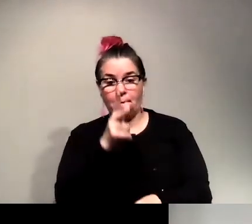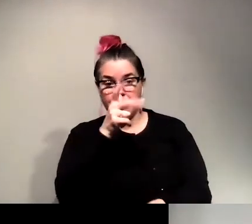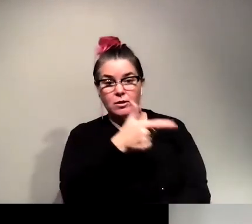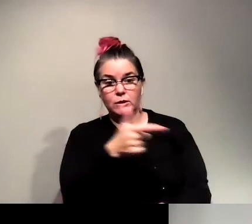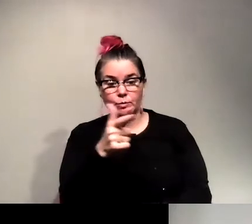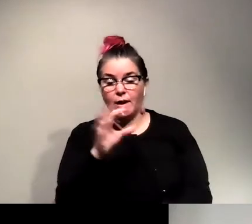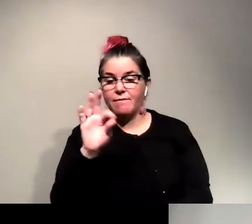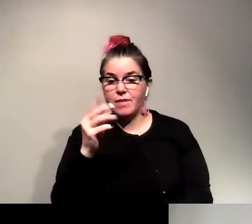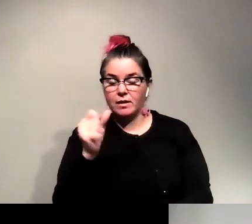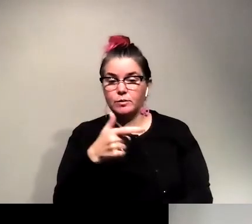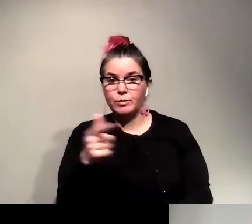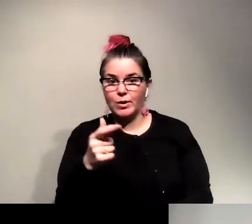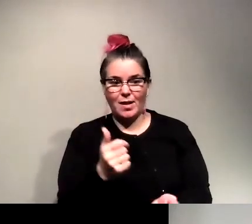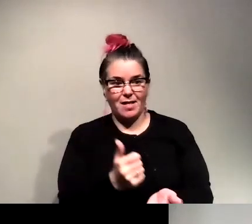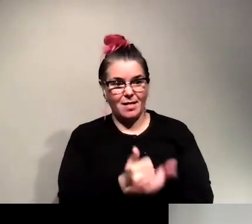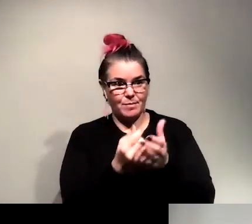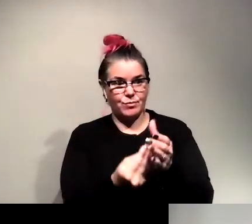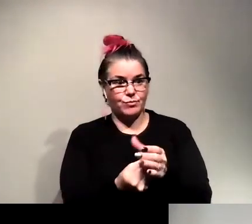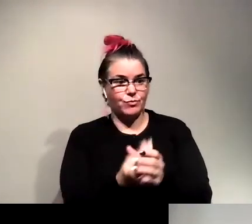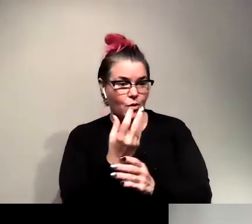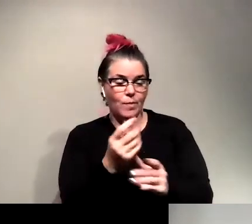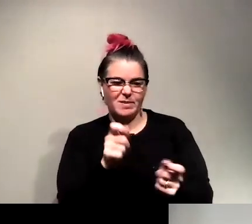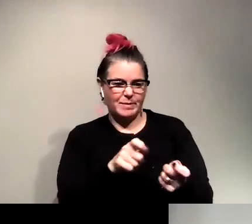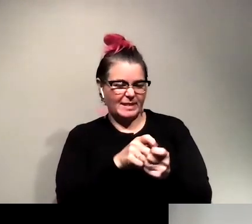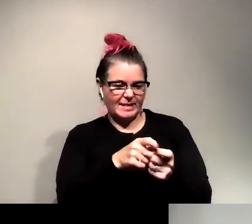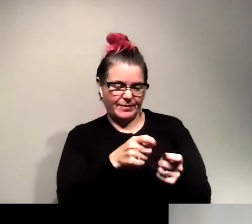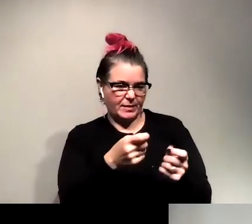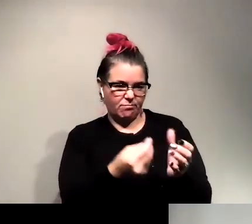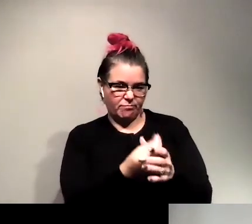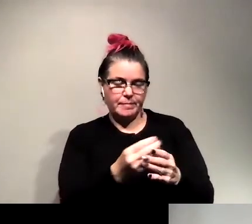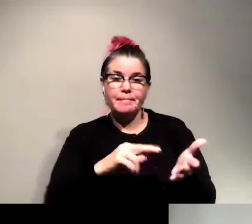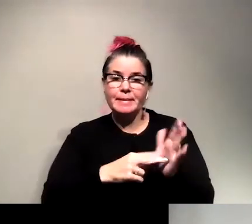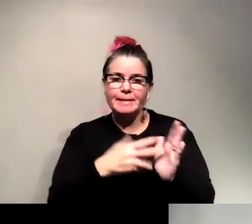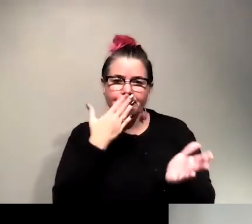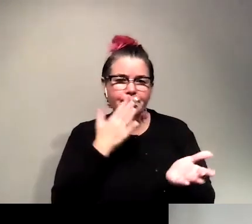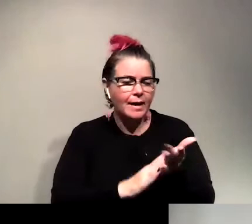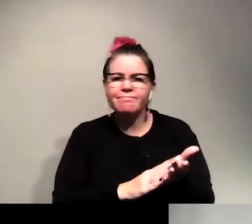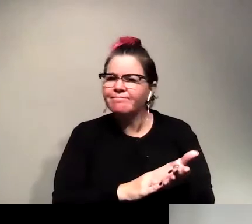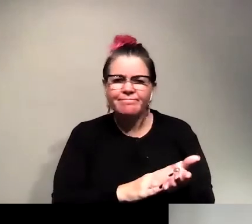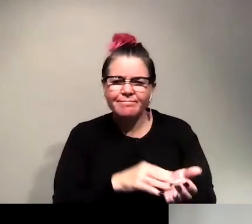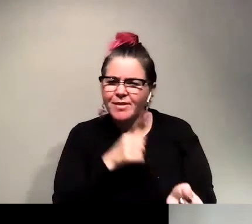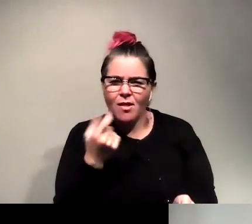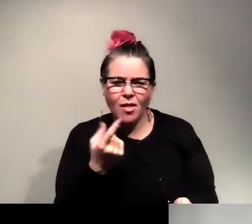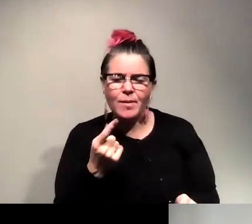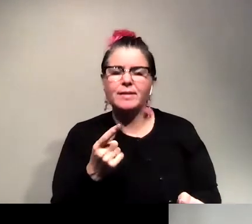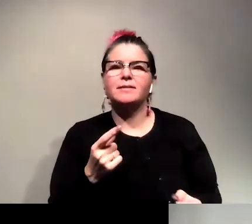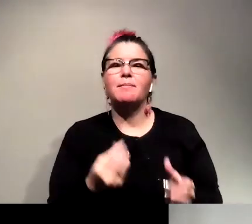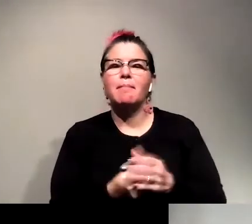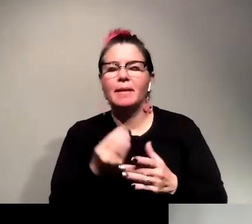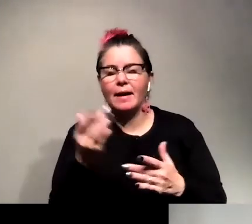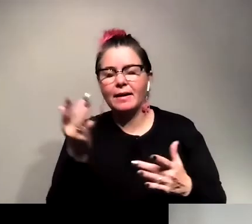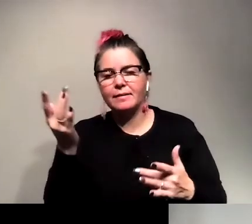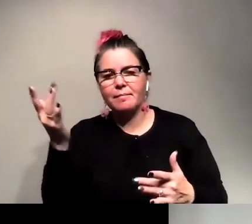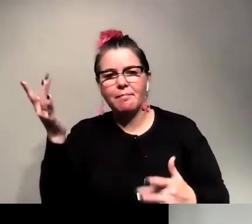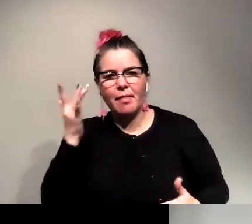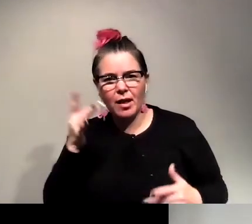or a fungicide to help grow a crop doesn't make it bad. Plant pathologists, extension agents, who are folks who work with